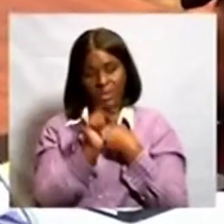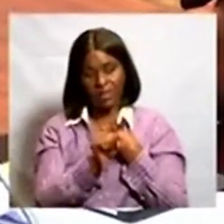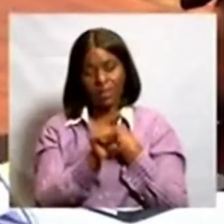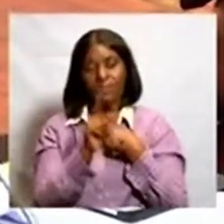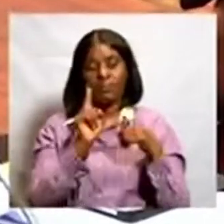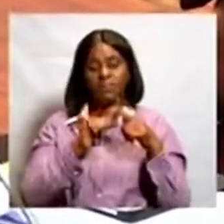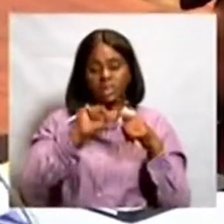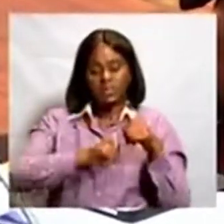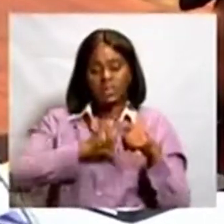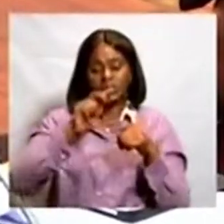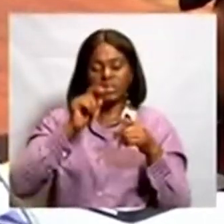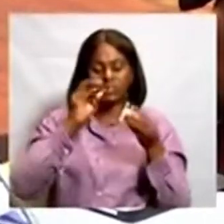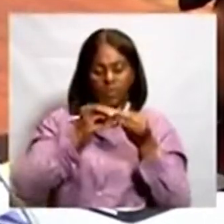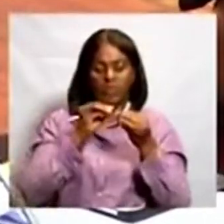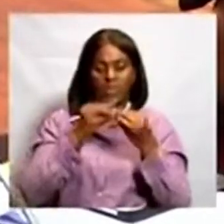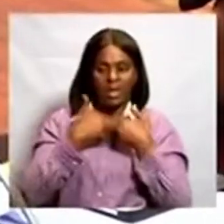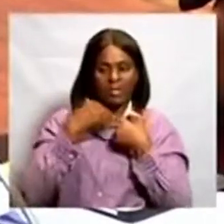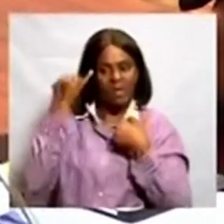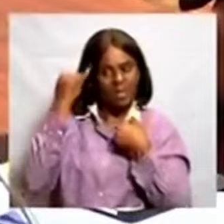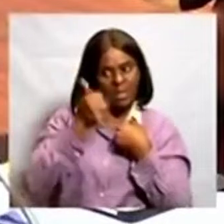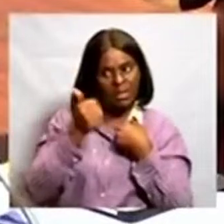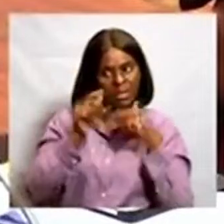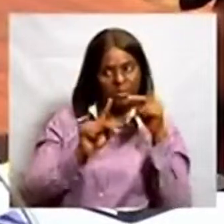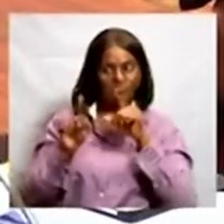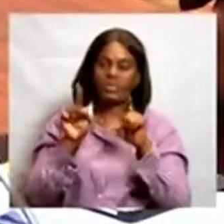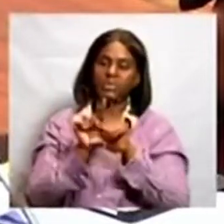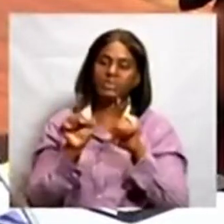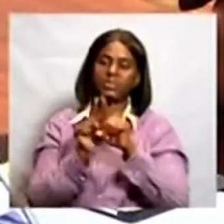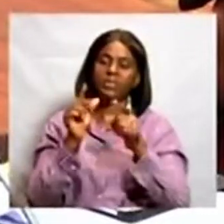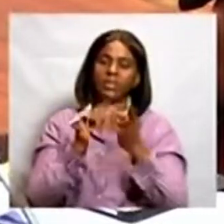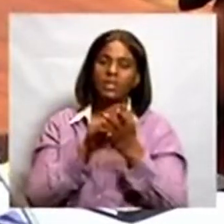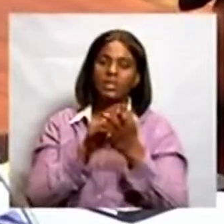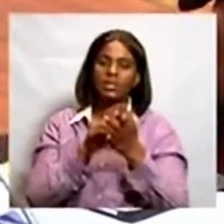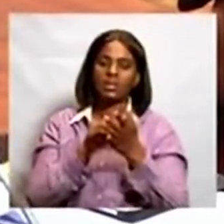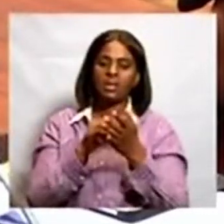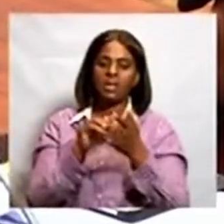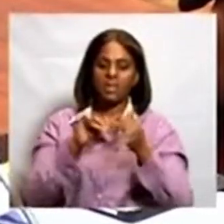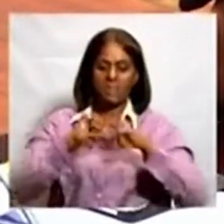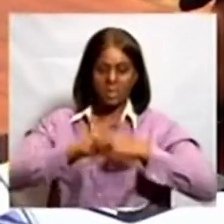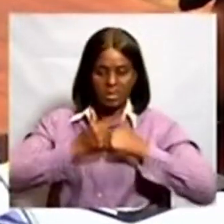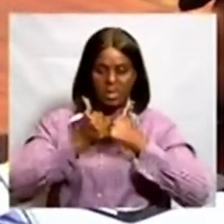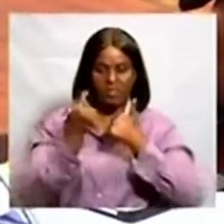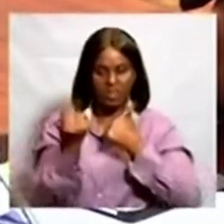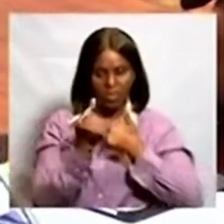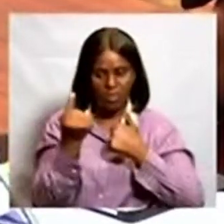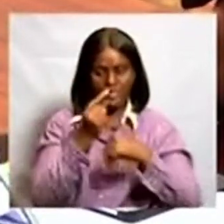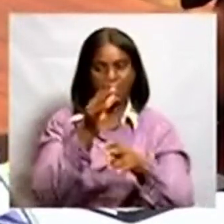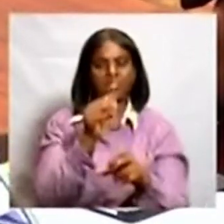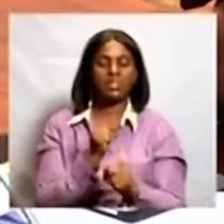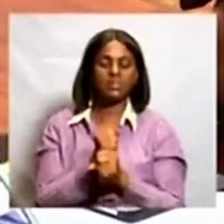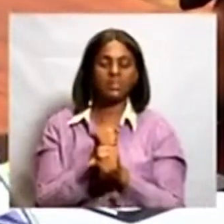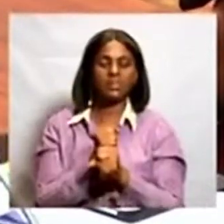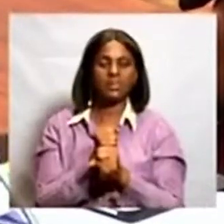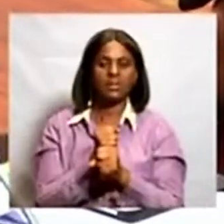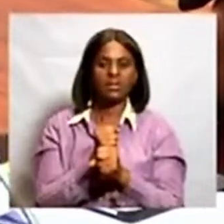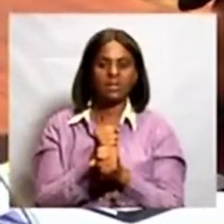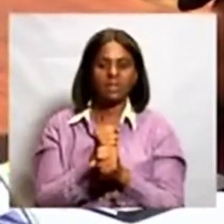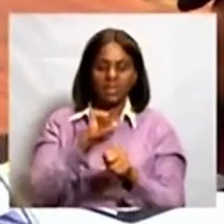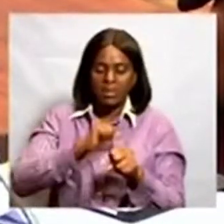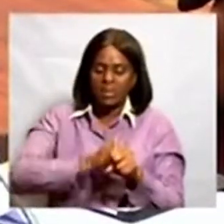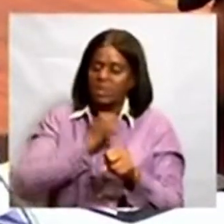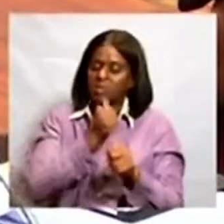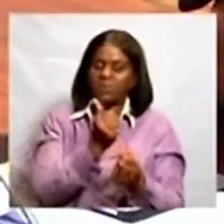need to get the views of other people as well, because ours is to receive. We are not the ones